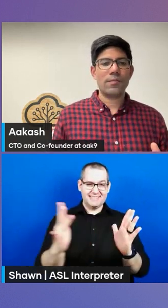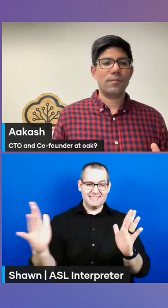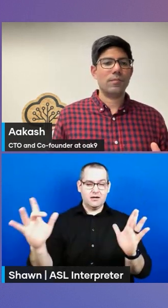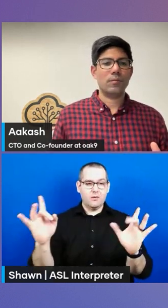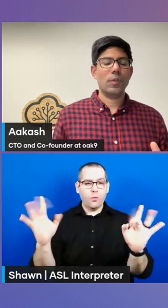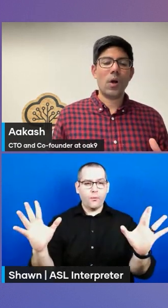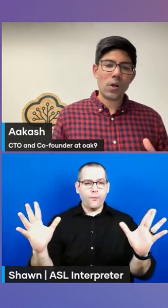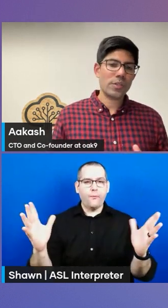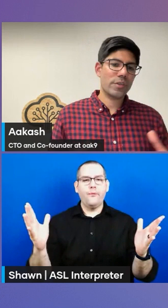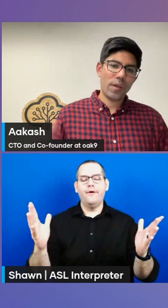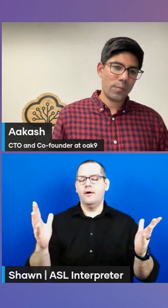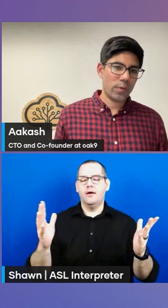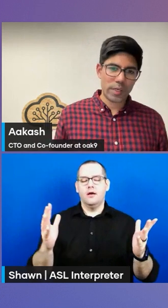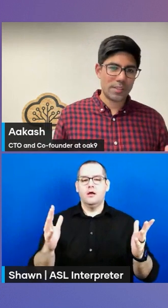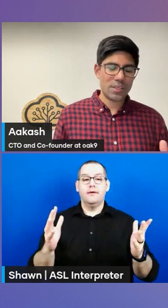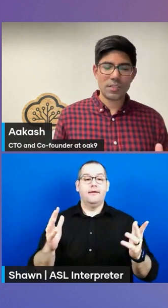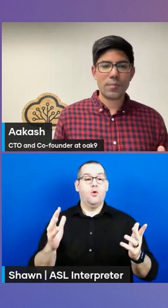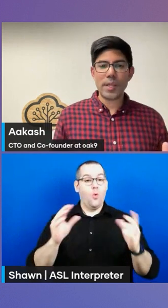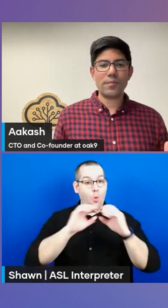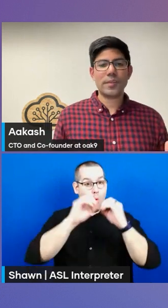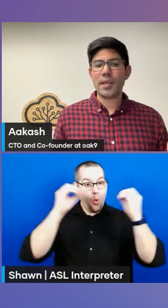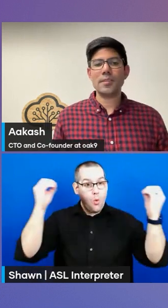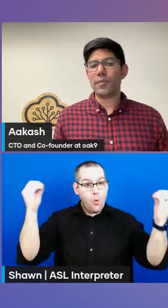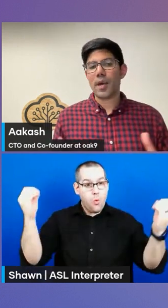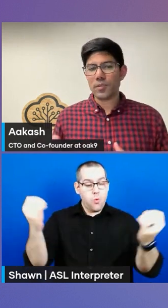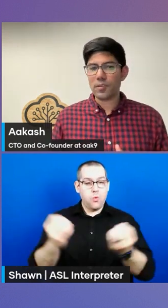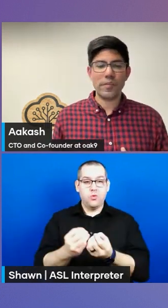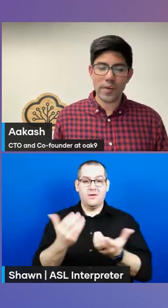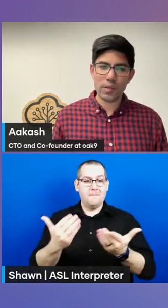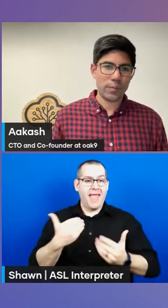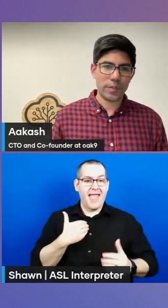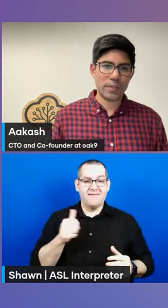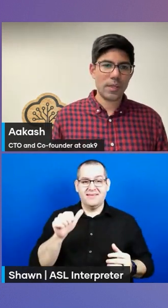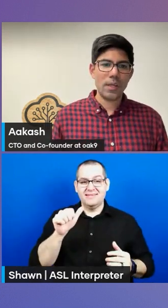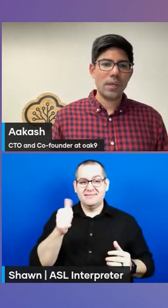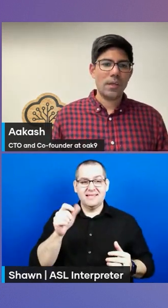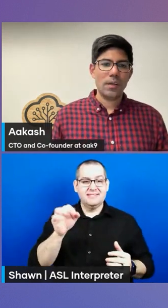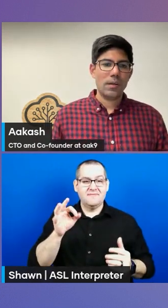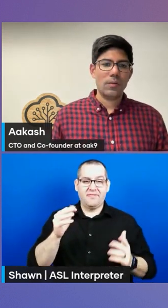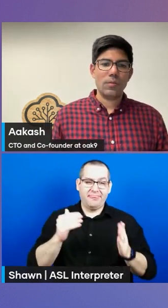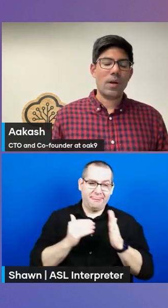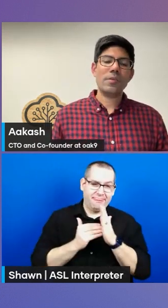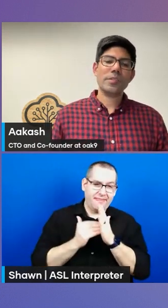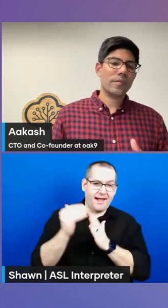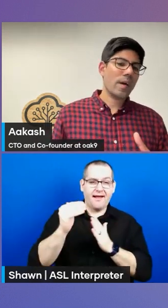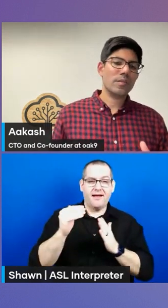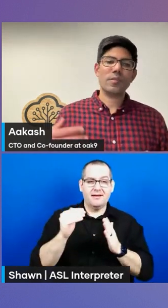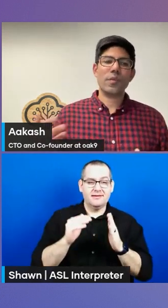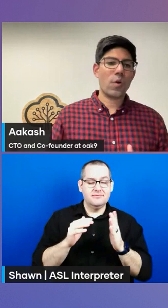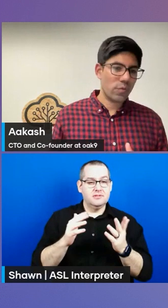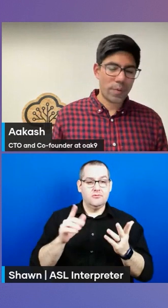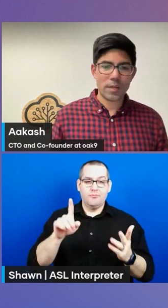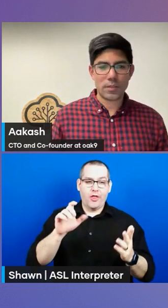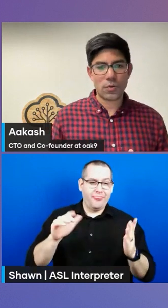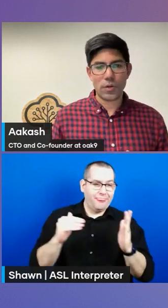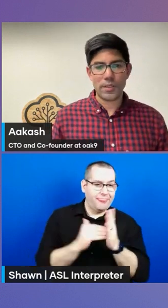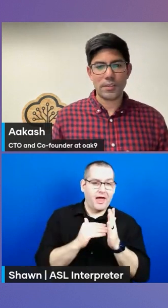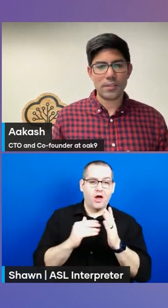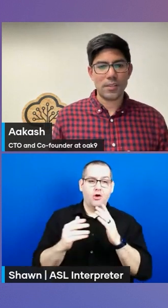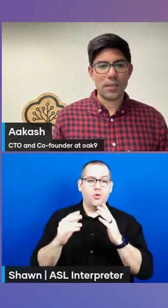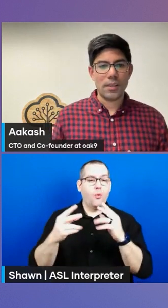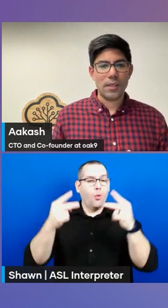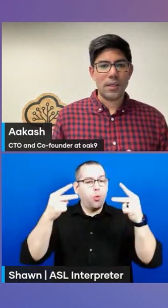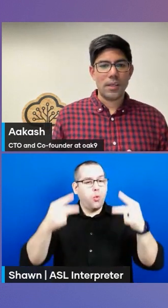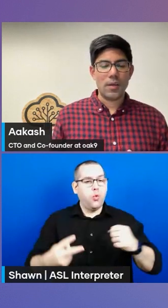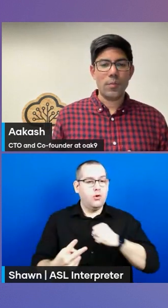have large development organizations that might have tens of thousands of developers, hundreds of thousands of code